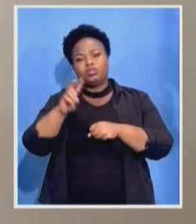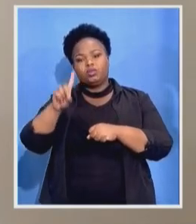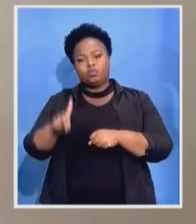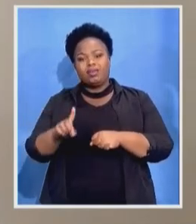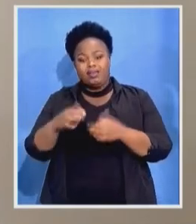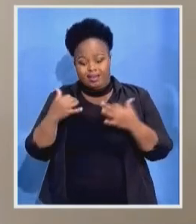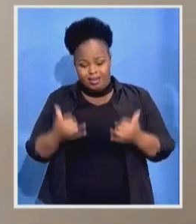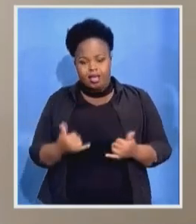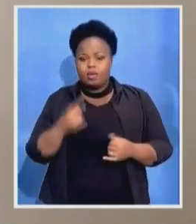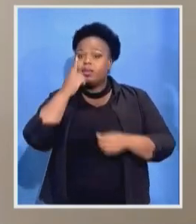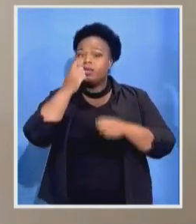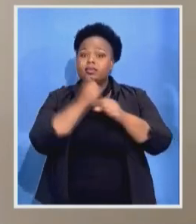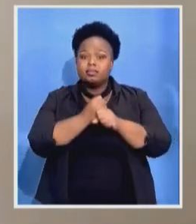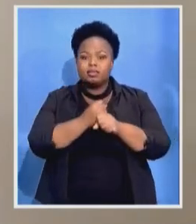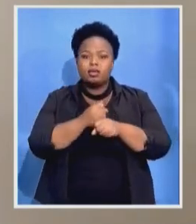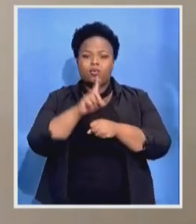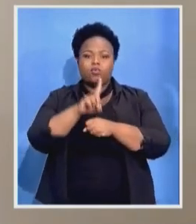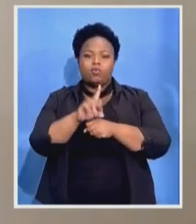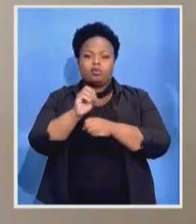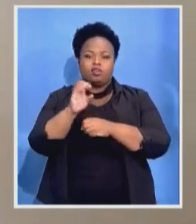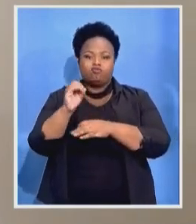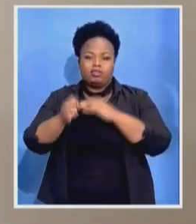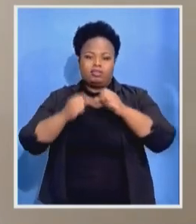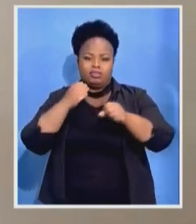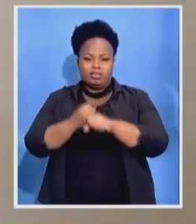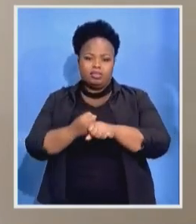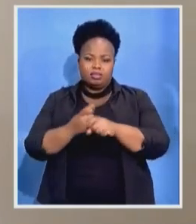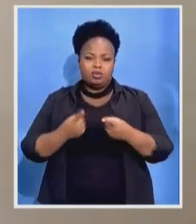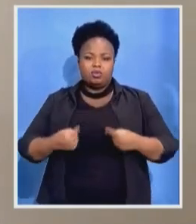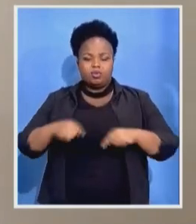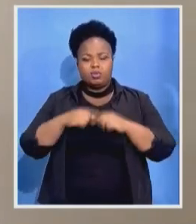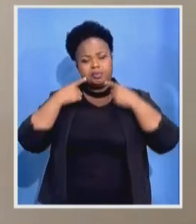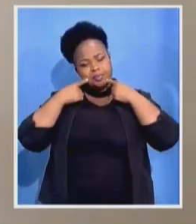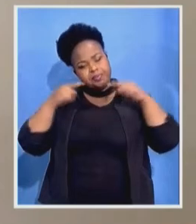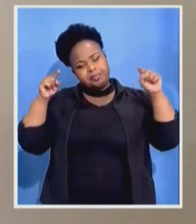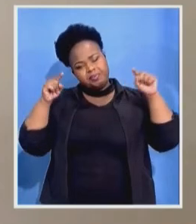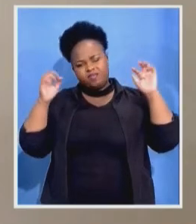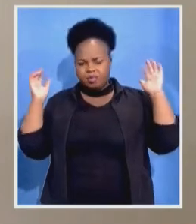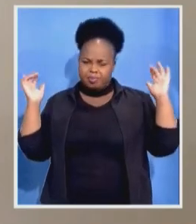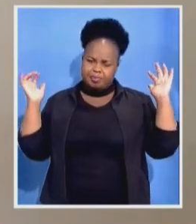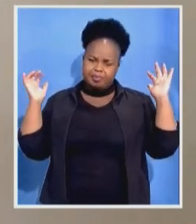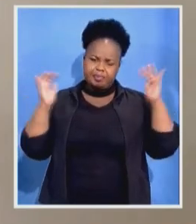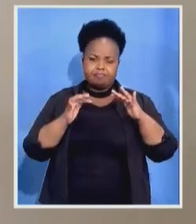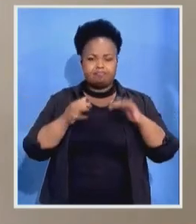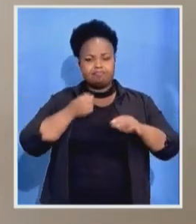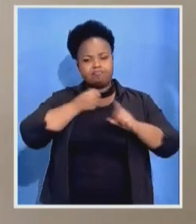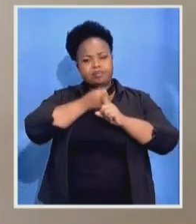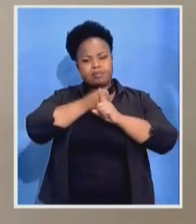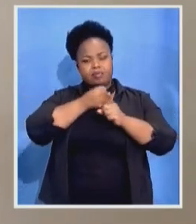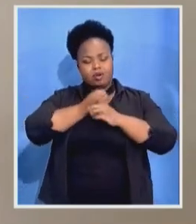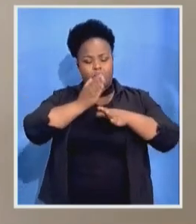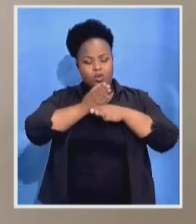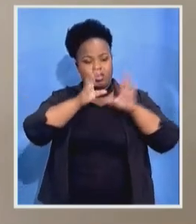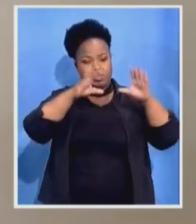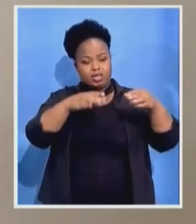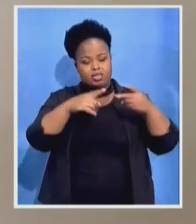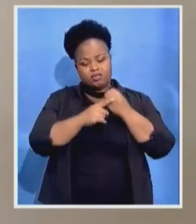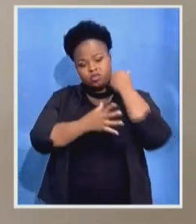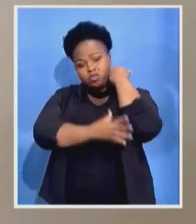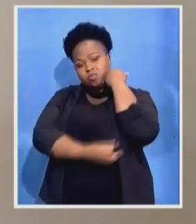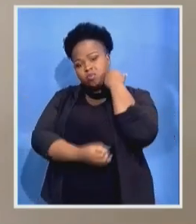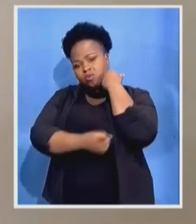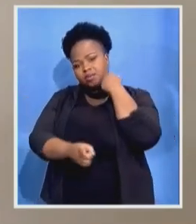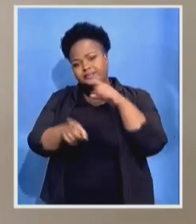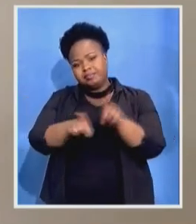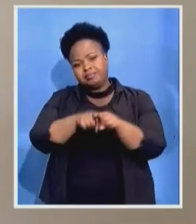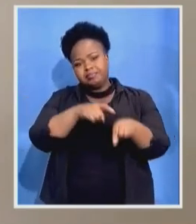We've declared it the year of mass activism by the working class and poor, whilst at the same time strictly observing